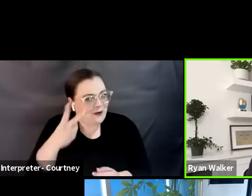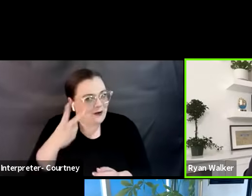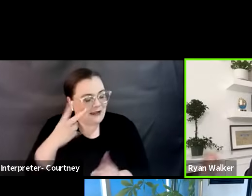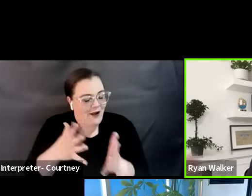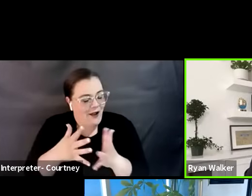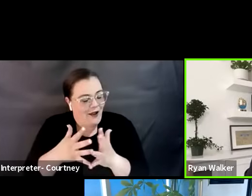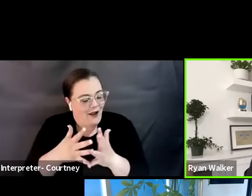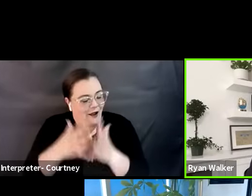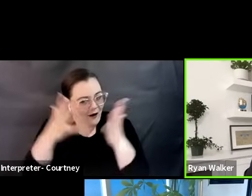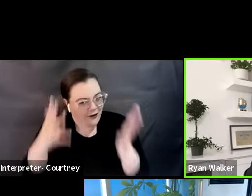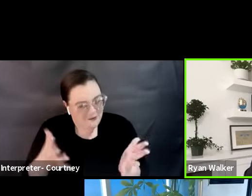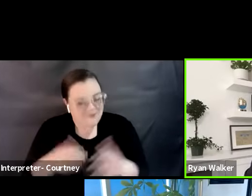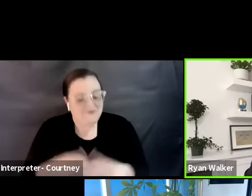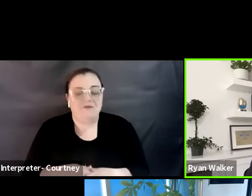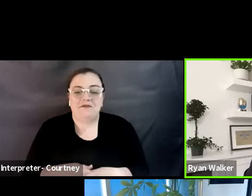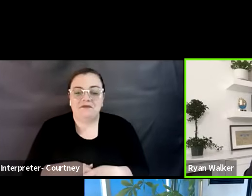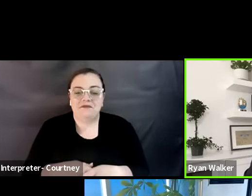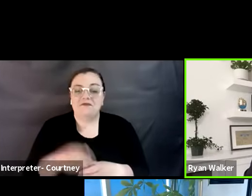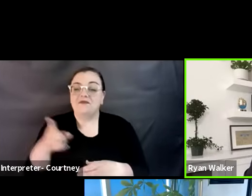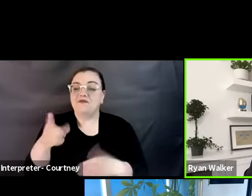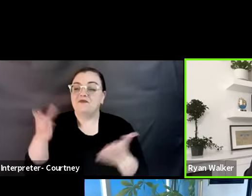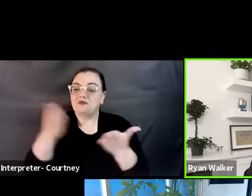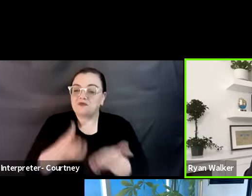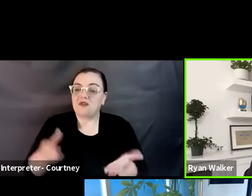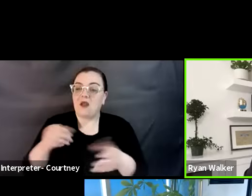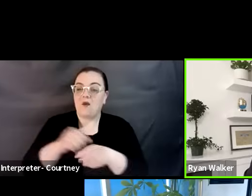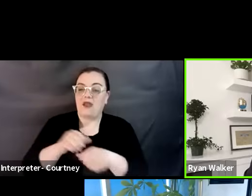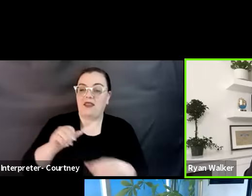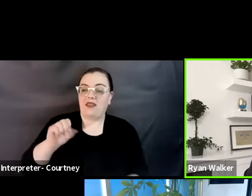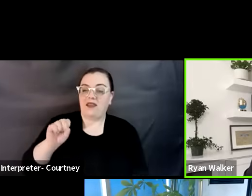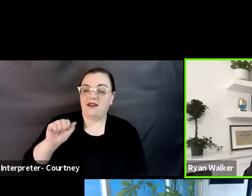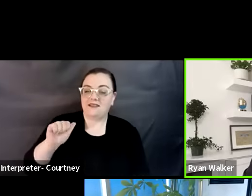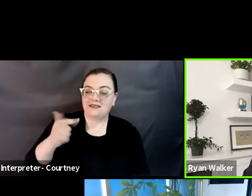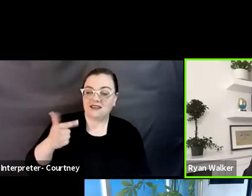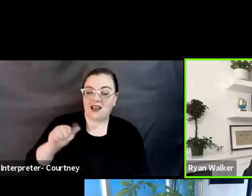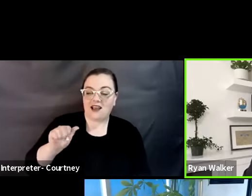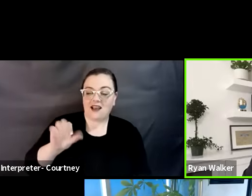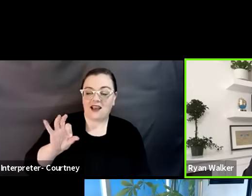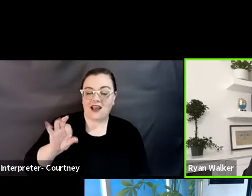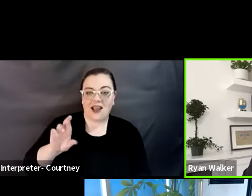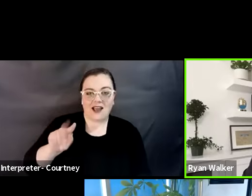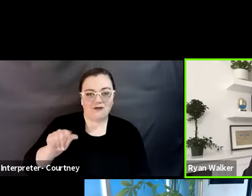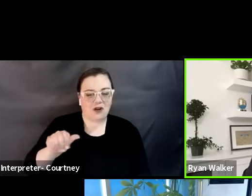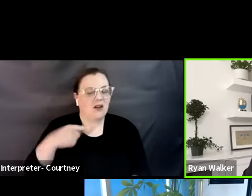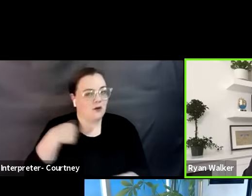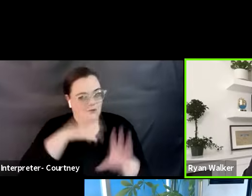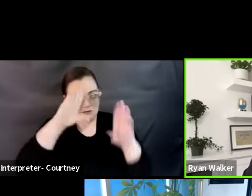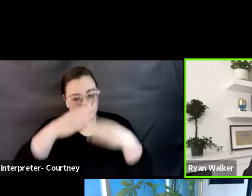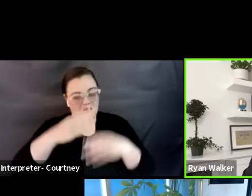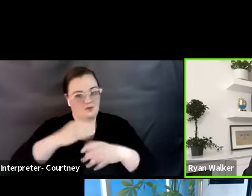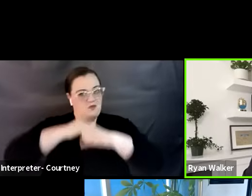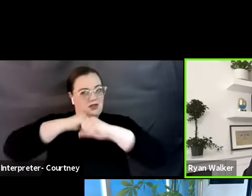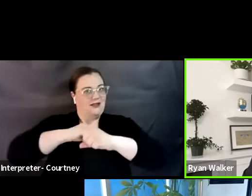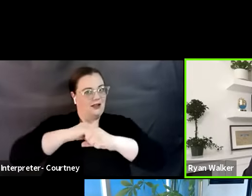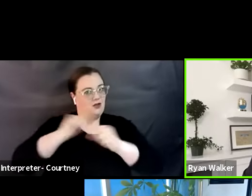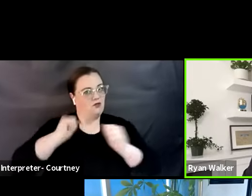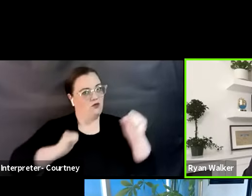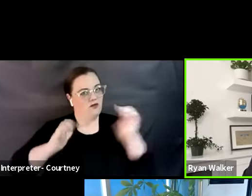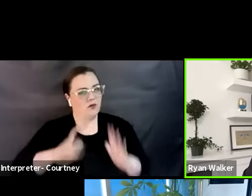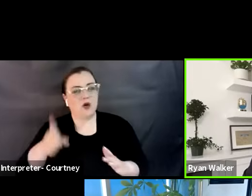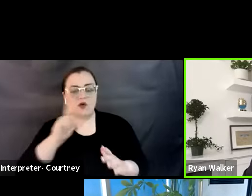course, being here with SAG-AFTRA, protecting performers is so important. When you're taking on a new client, how does that